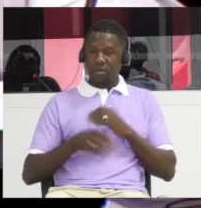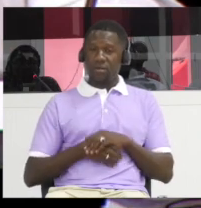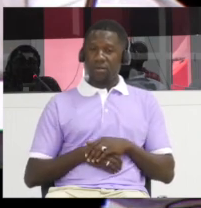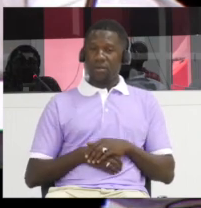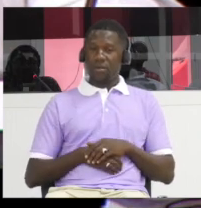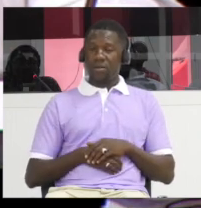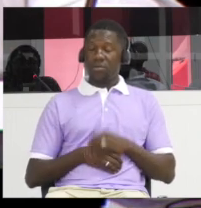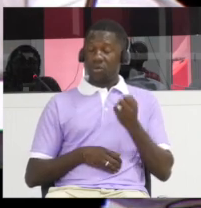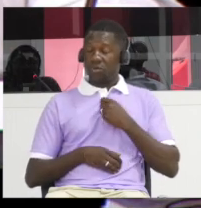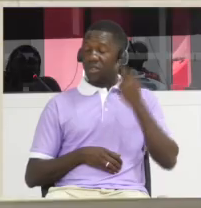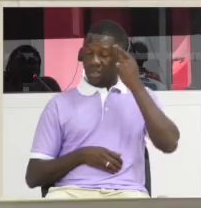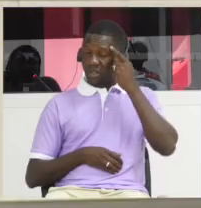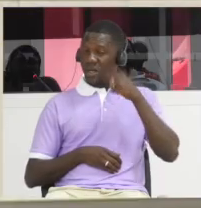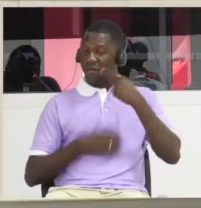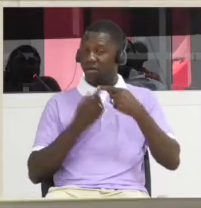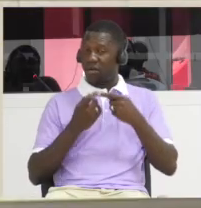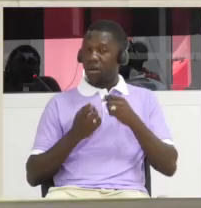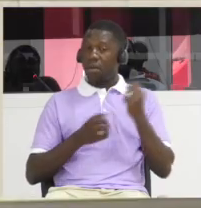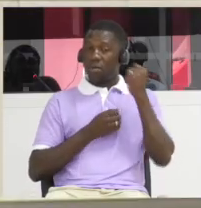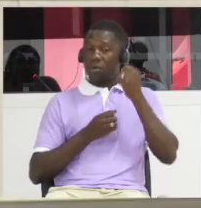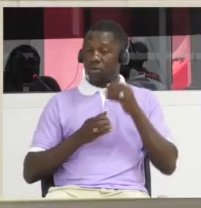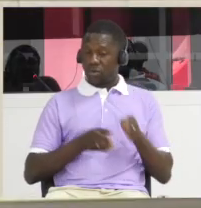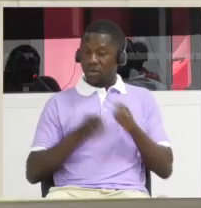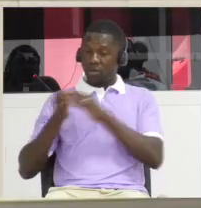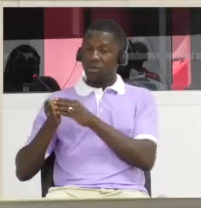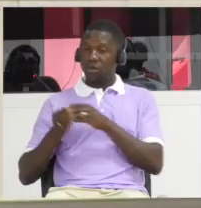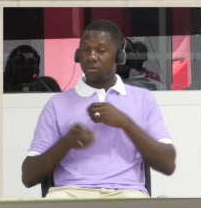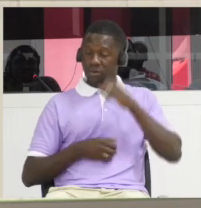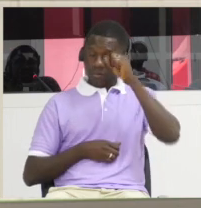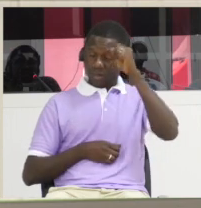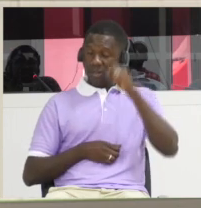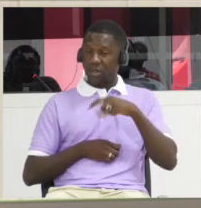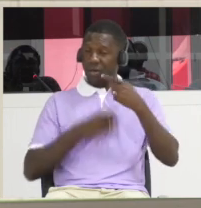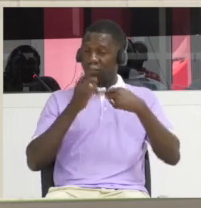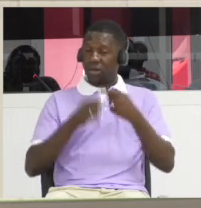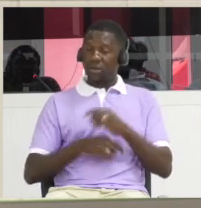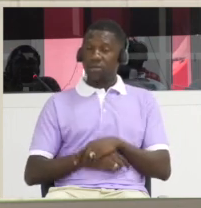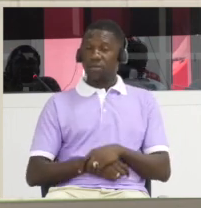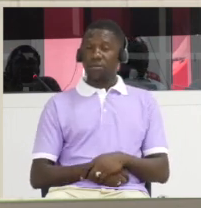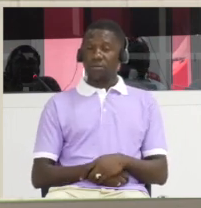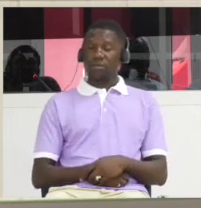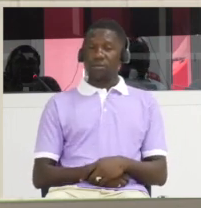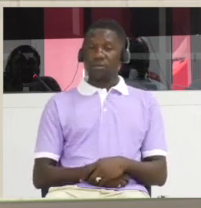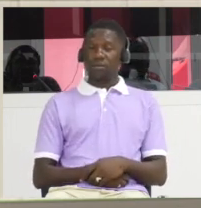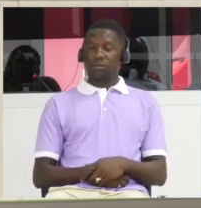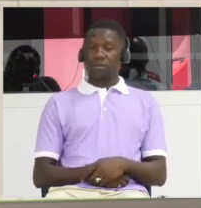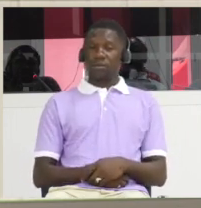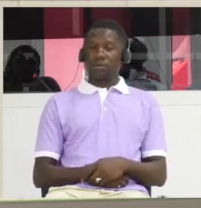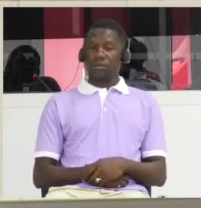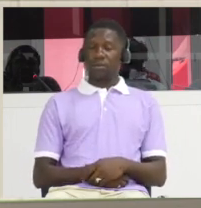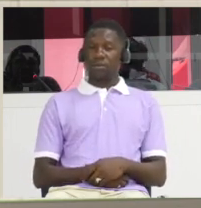afterwards. What's your take on that? Bakary Dabo would never, in my view, Bakary Dabo would